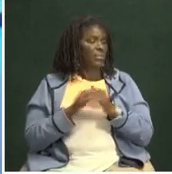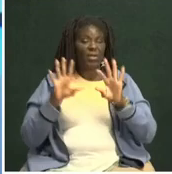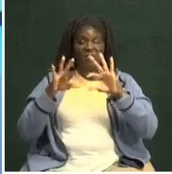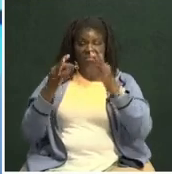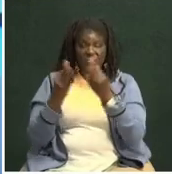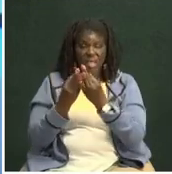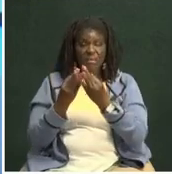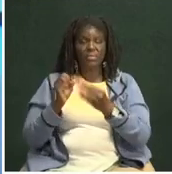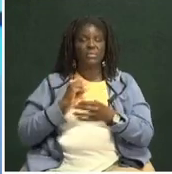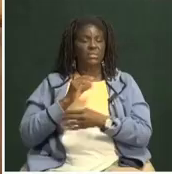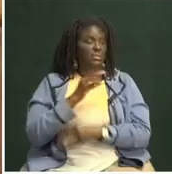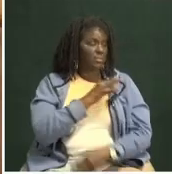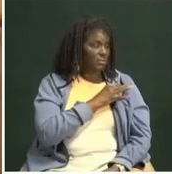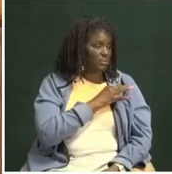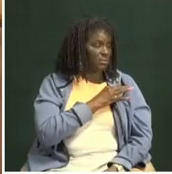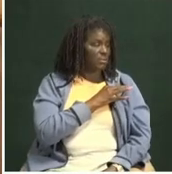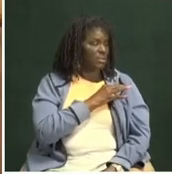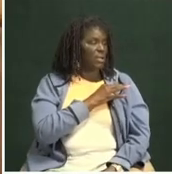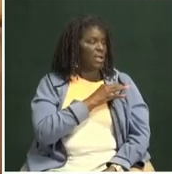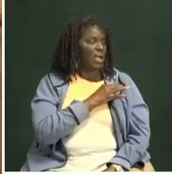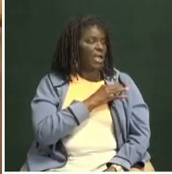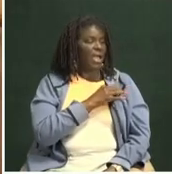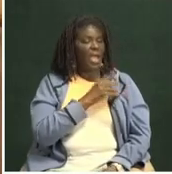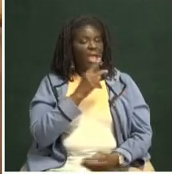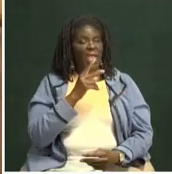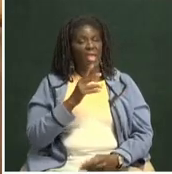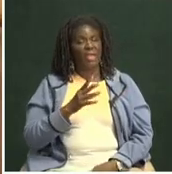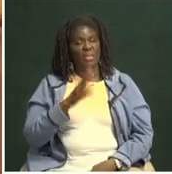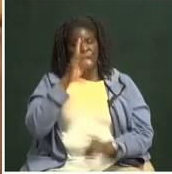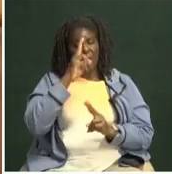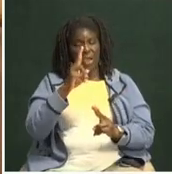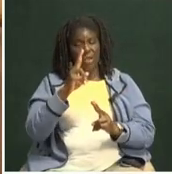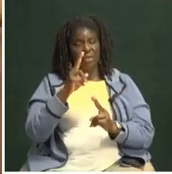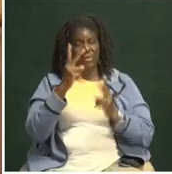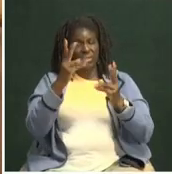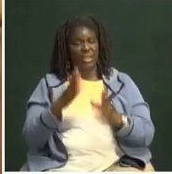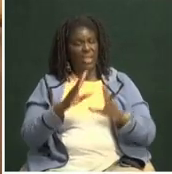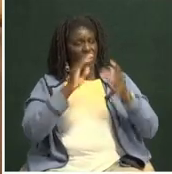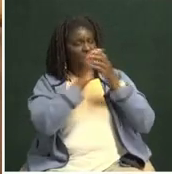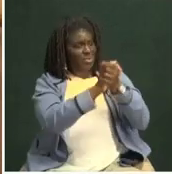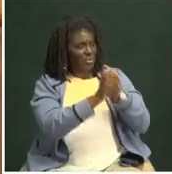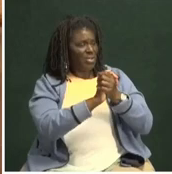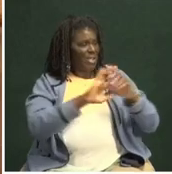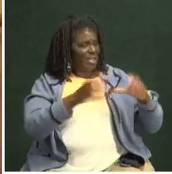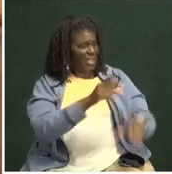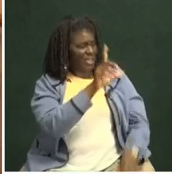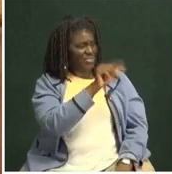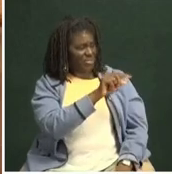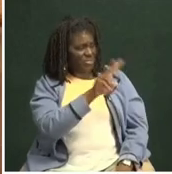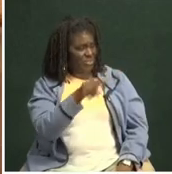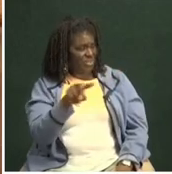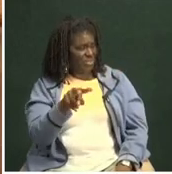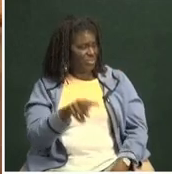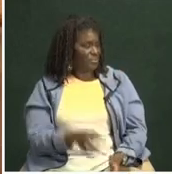families, staff, and distinguished guests. And congratulations, class of 2022.